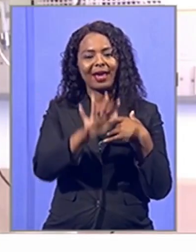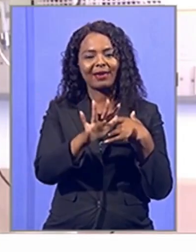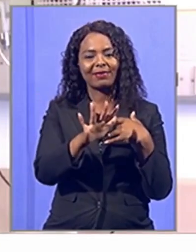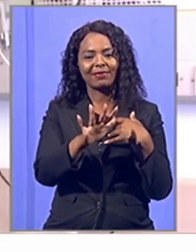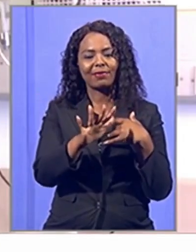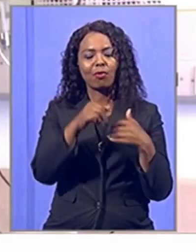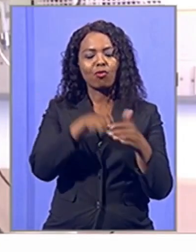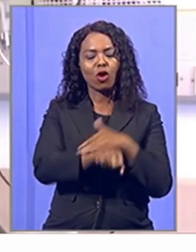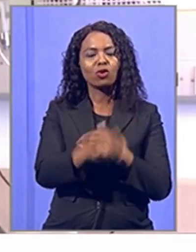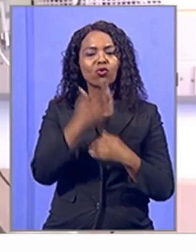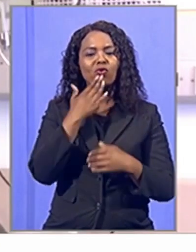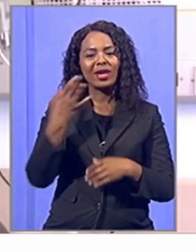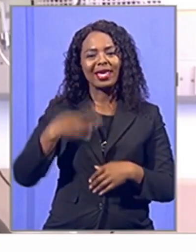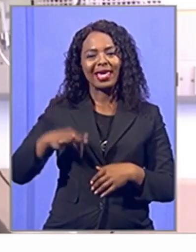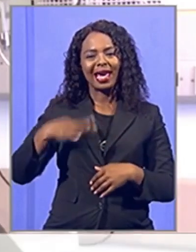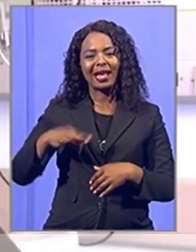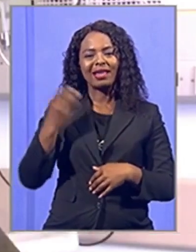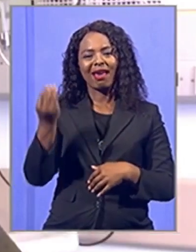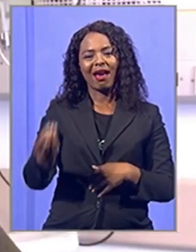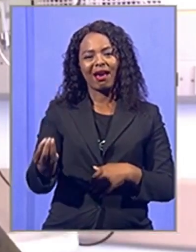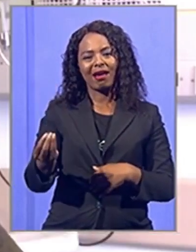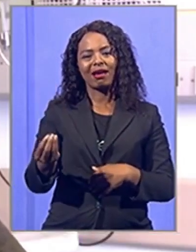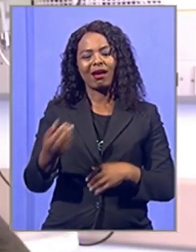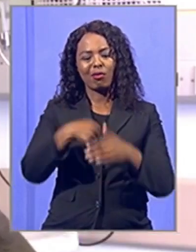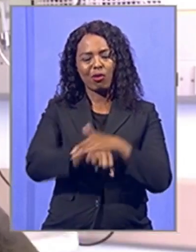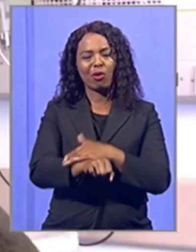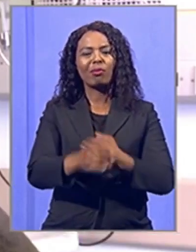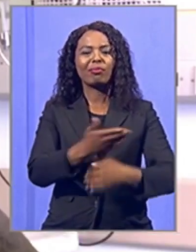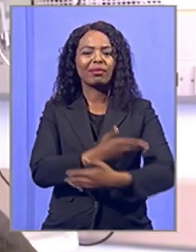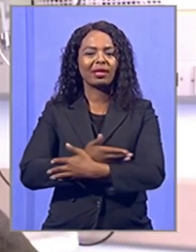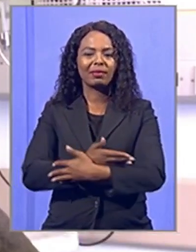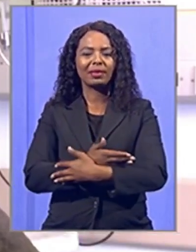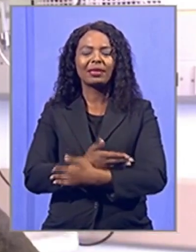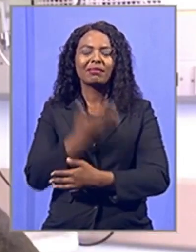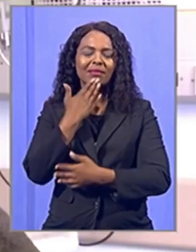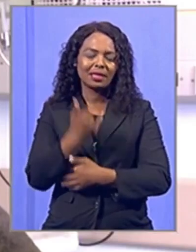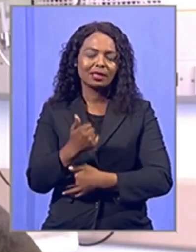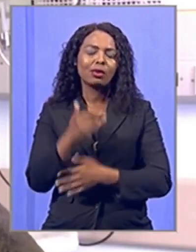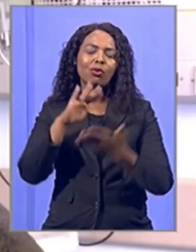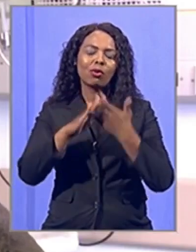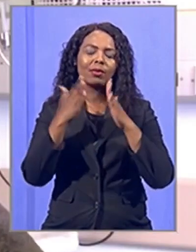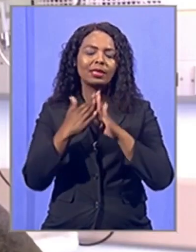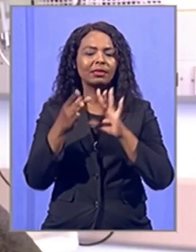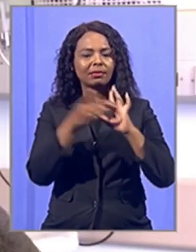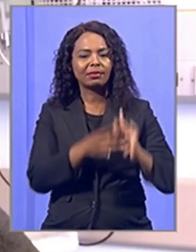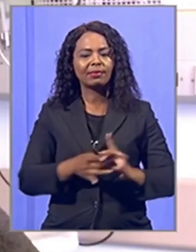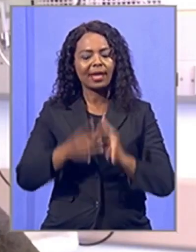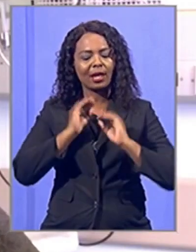teenagers. So we are still saying to the communities, let's work together in educating our children.